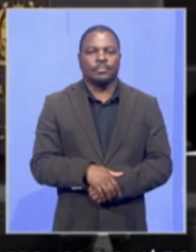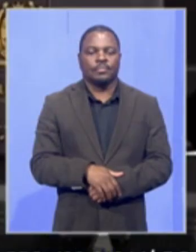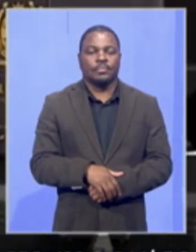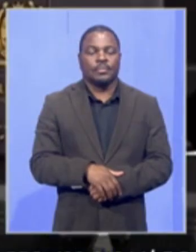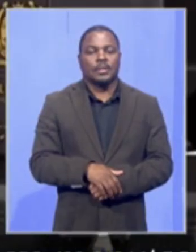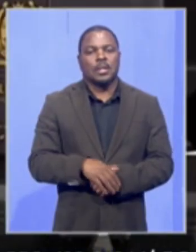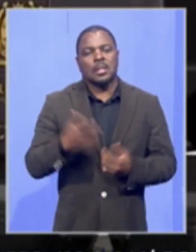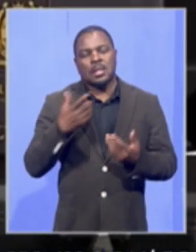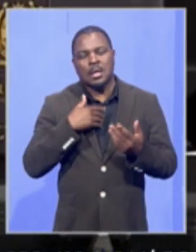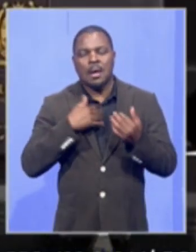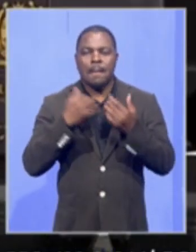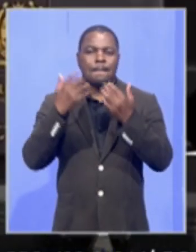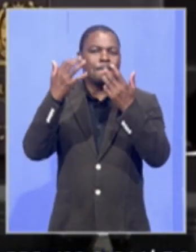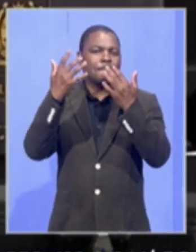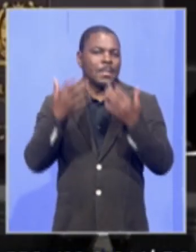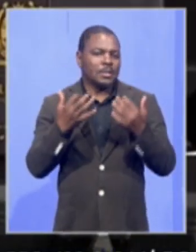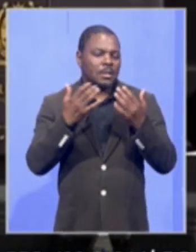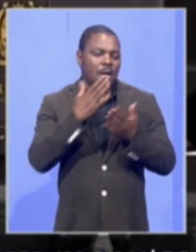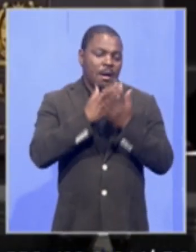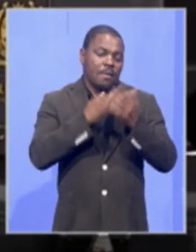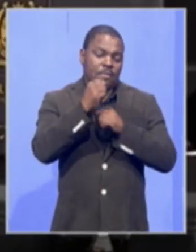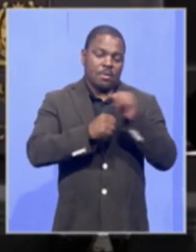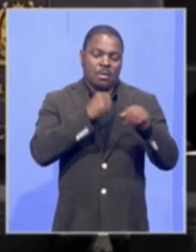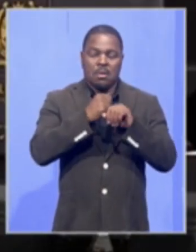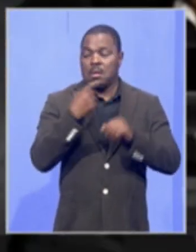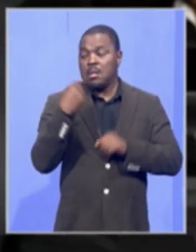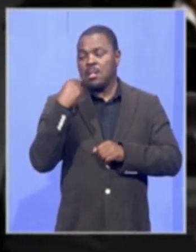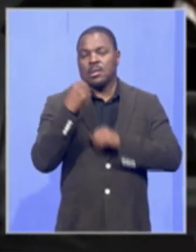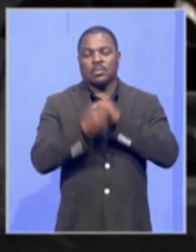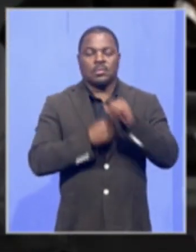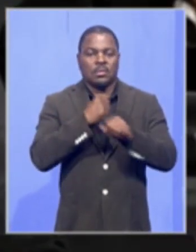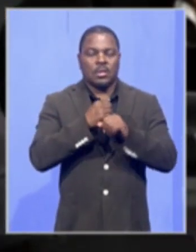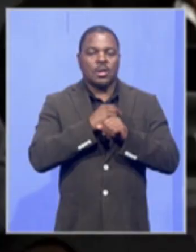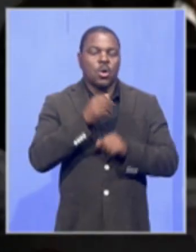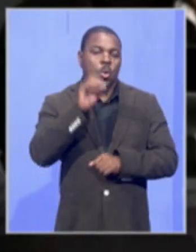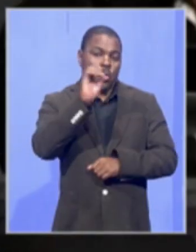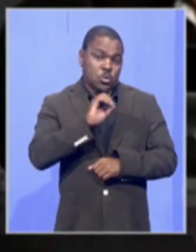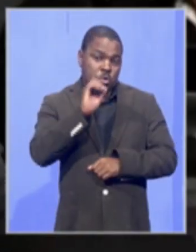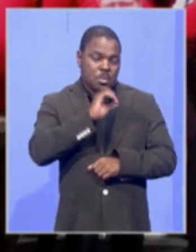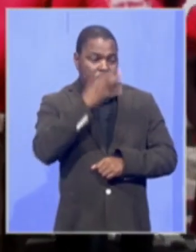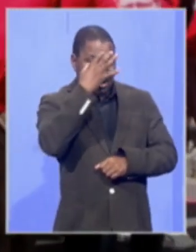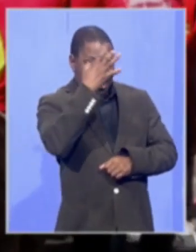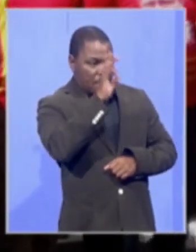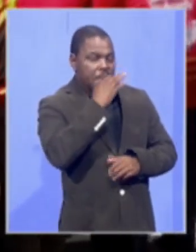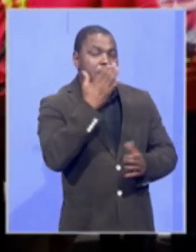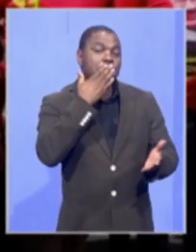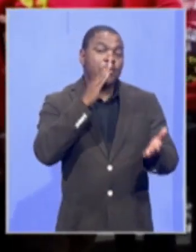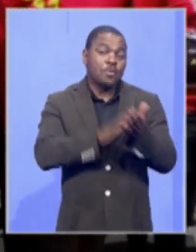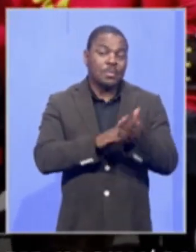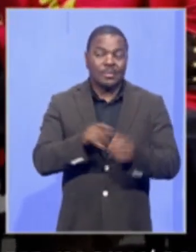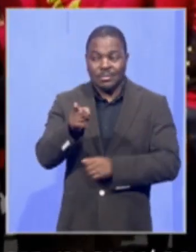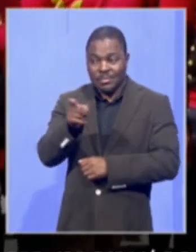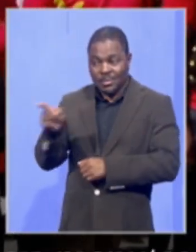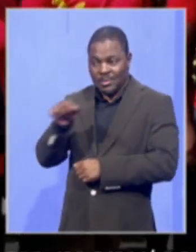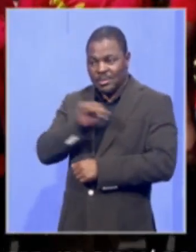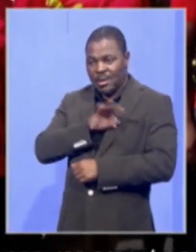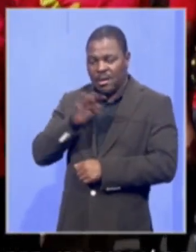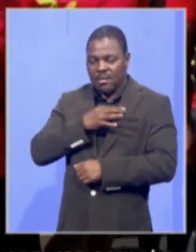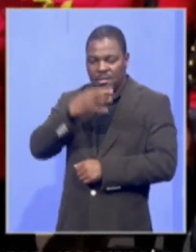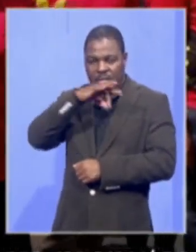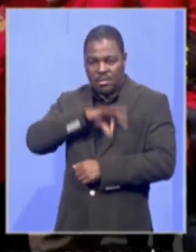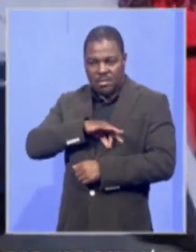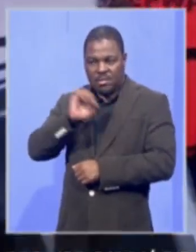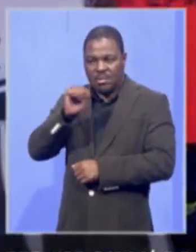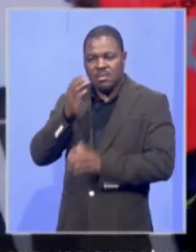Nakong ya ho tekwa ditekanyetso tsa mahareng a selemo ka kgwedi ya Mphalane ngwahola, mmuso o ile wa tshepisa basebetsi ba ona nyehelo ya meputso